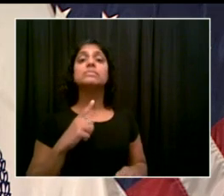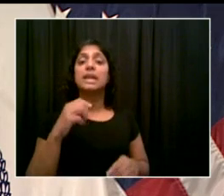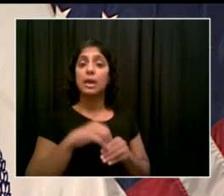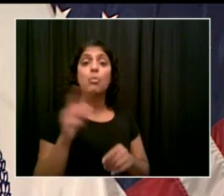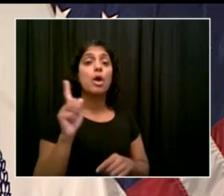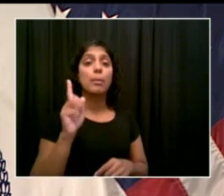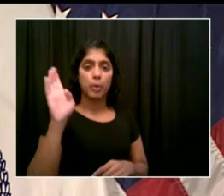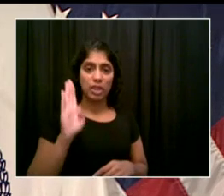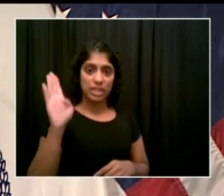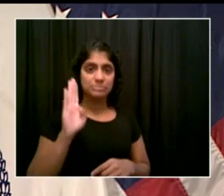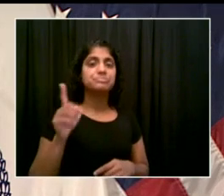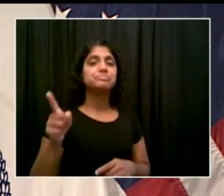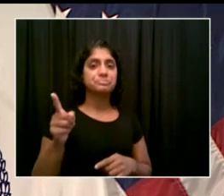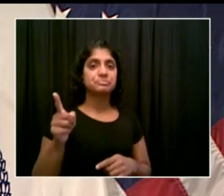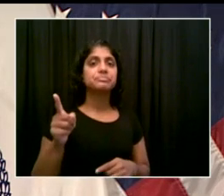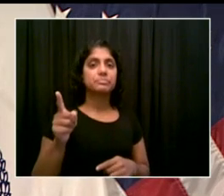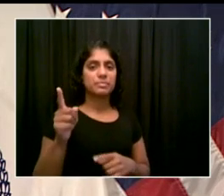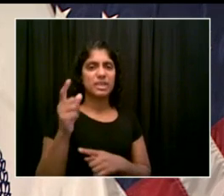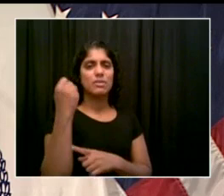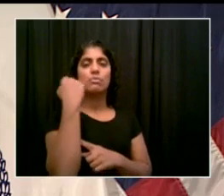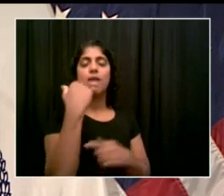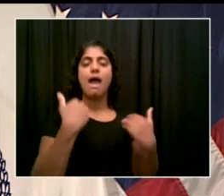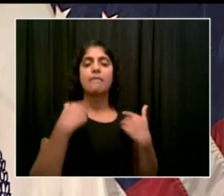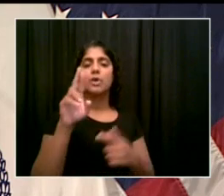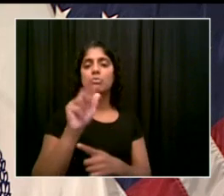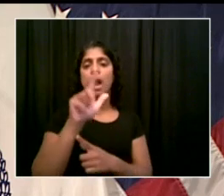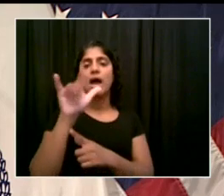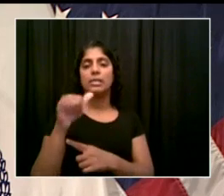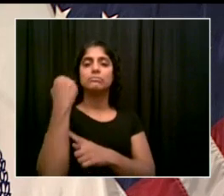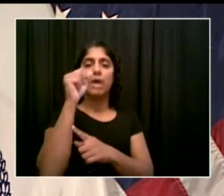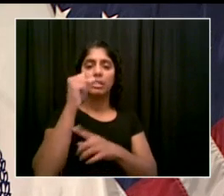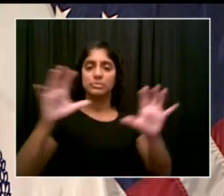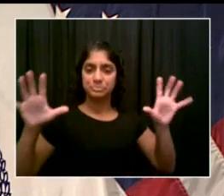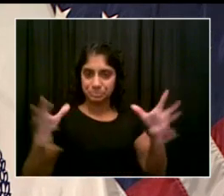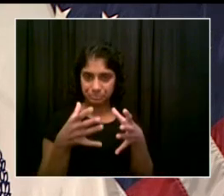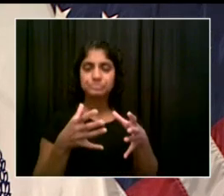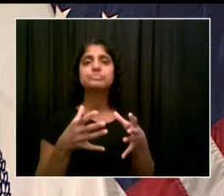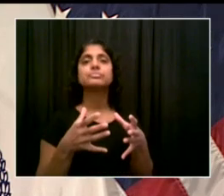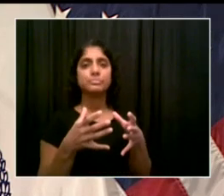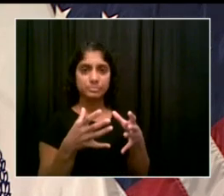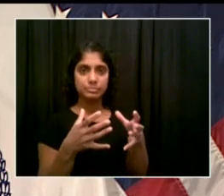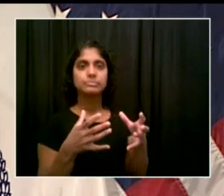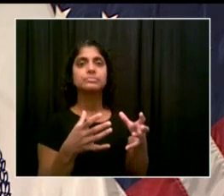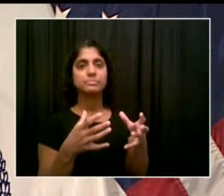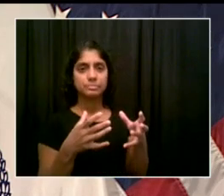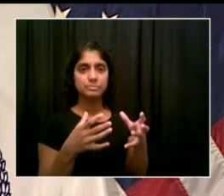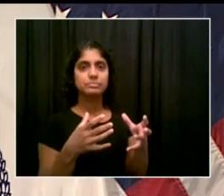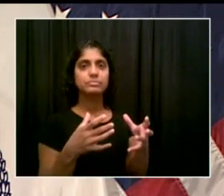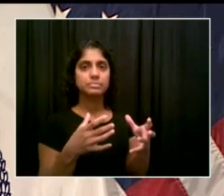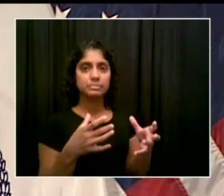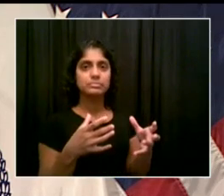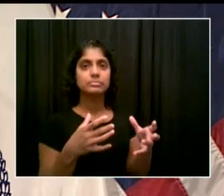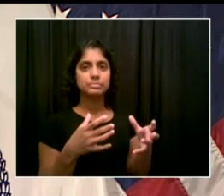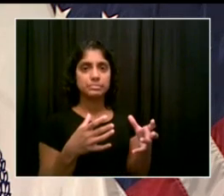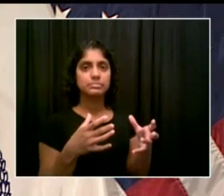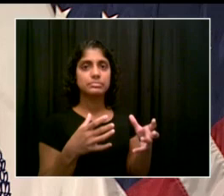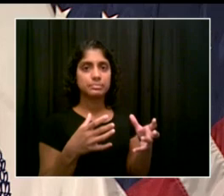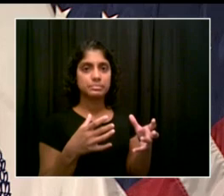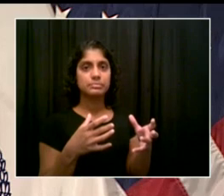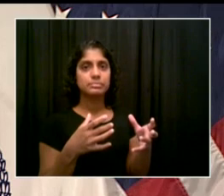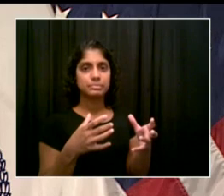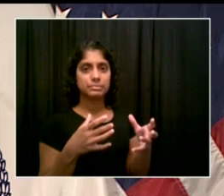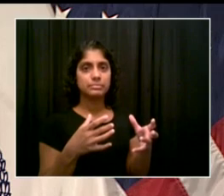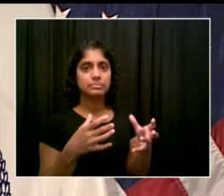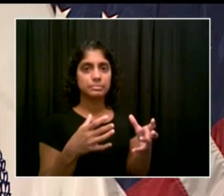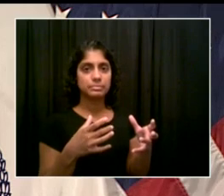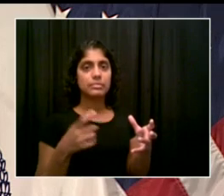get this process started on Intro 146, which you signed into law in May in order to